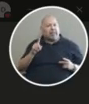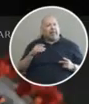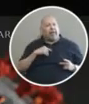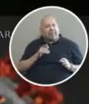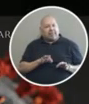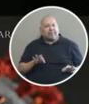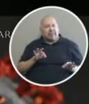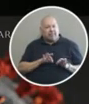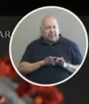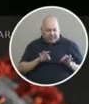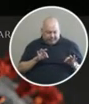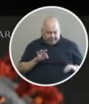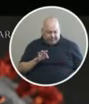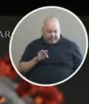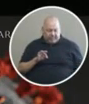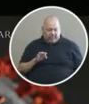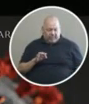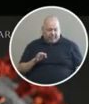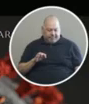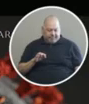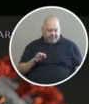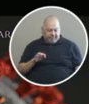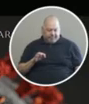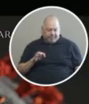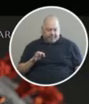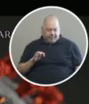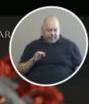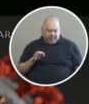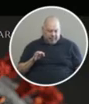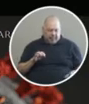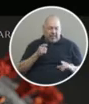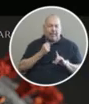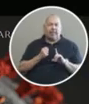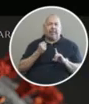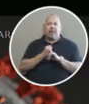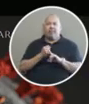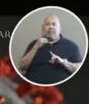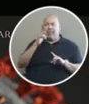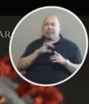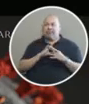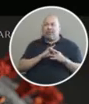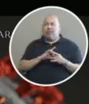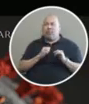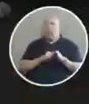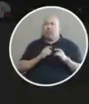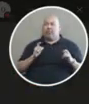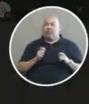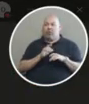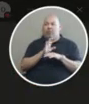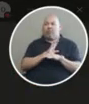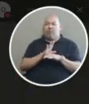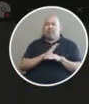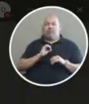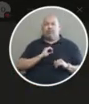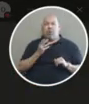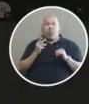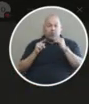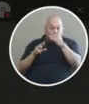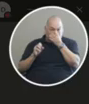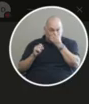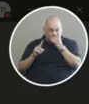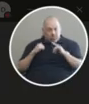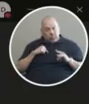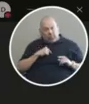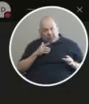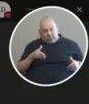are significant negative effects and impacts, of course, especially with our small business owners. So what